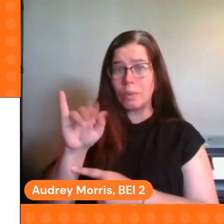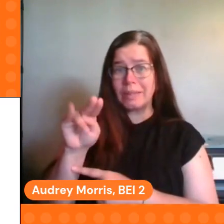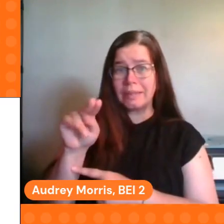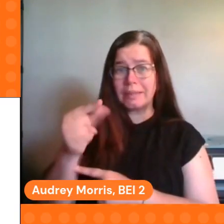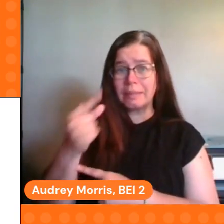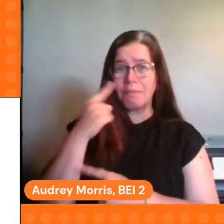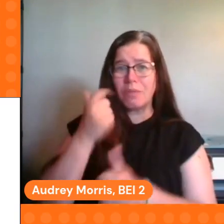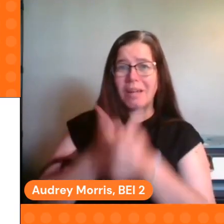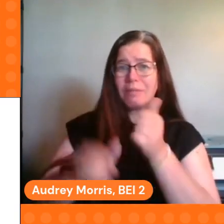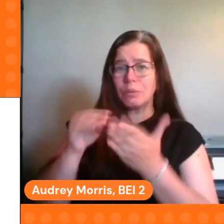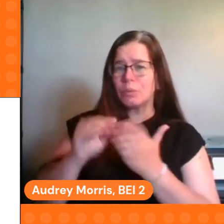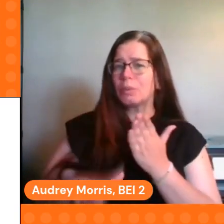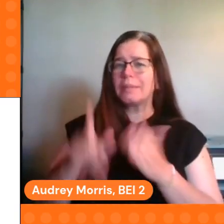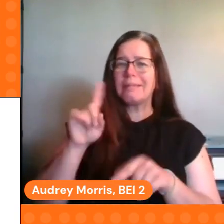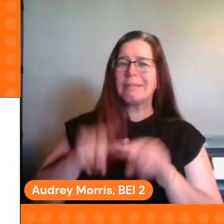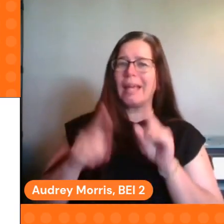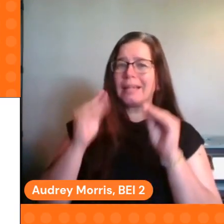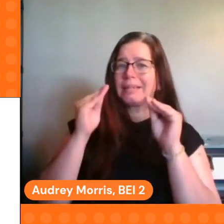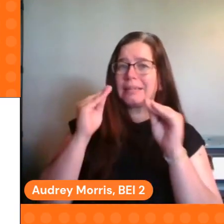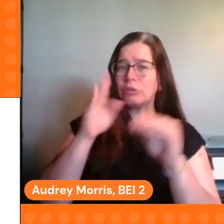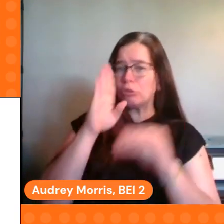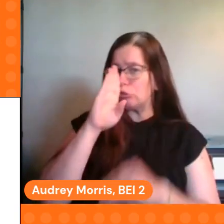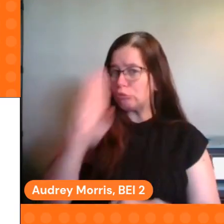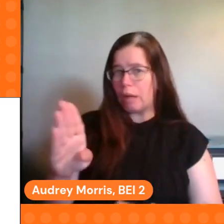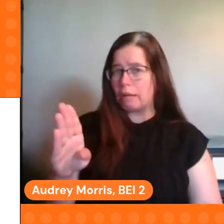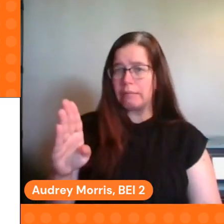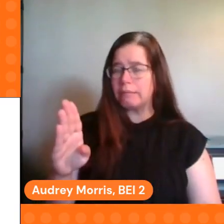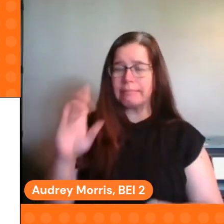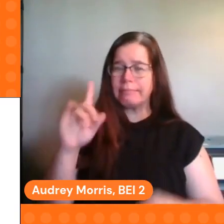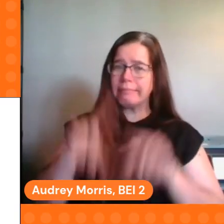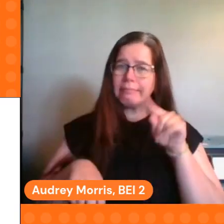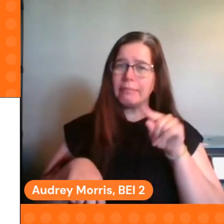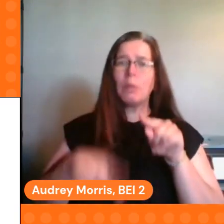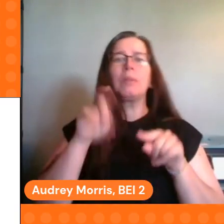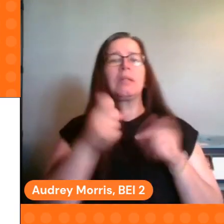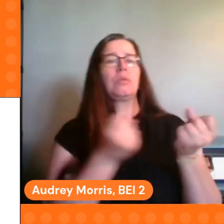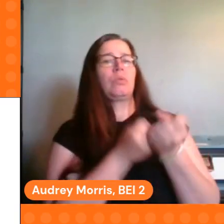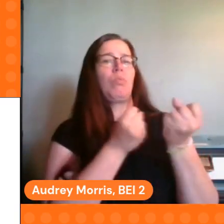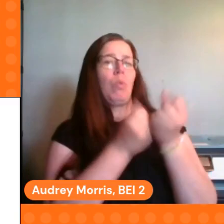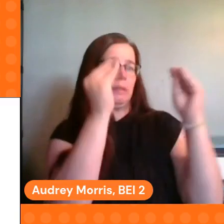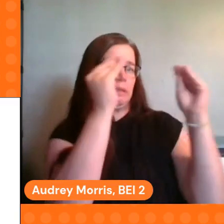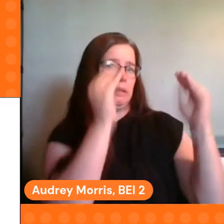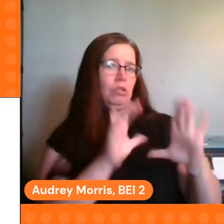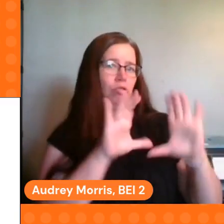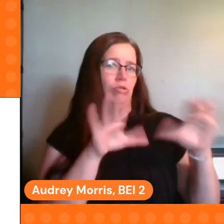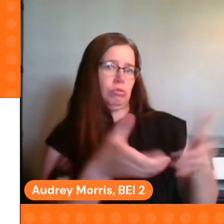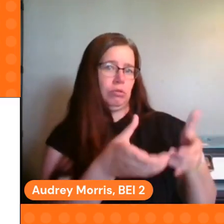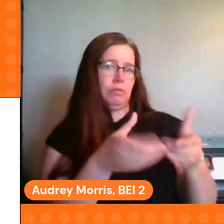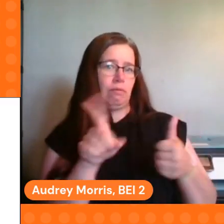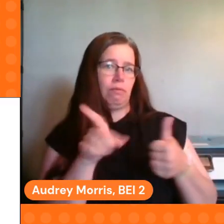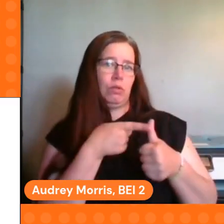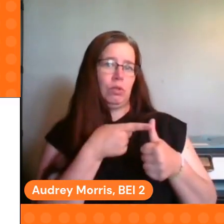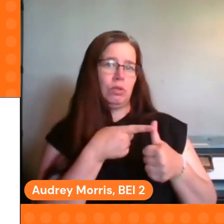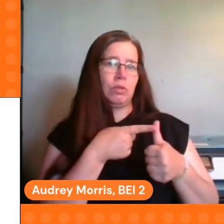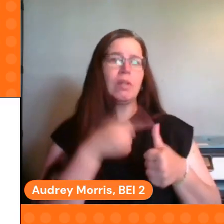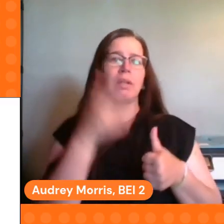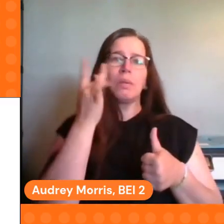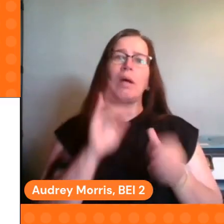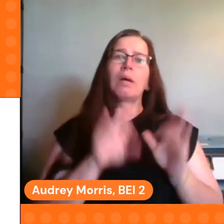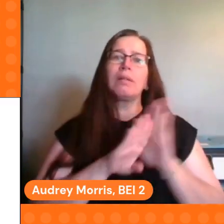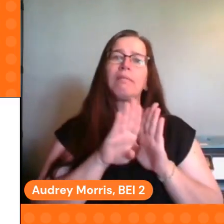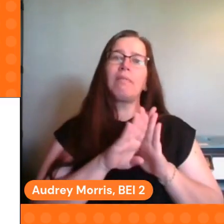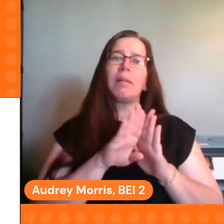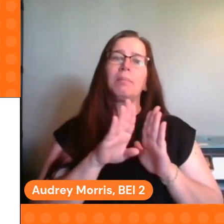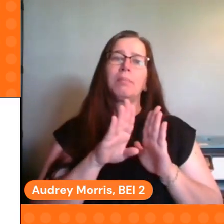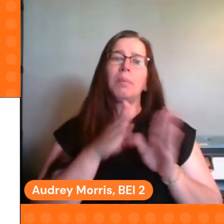student, we can't just teach them directly. We need to support teachers. So that is the reason why we build a professional